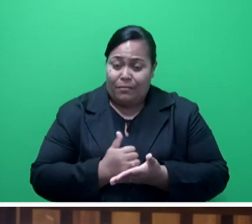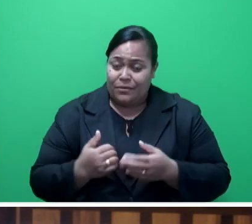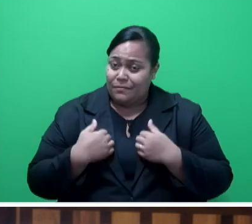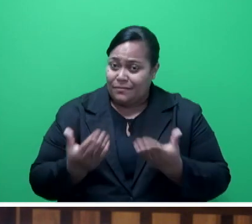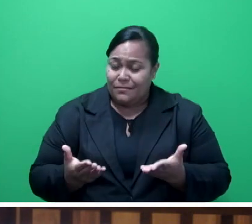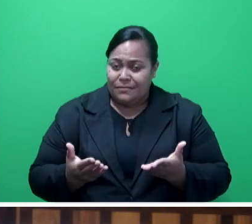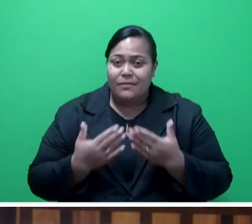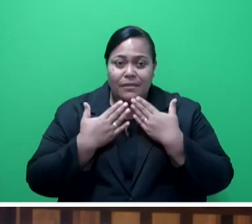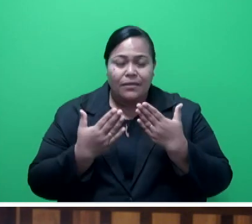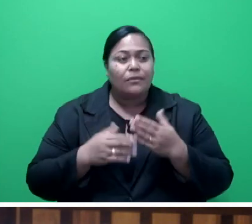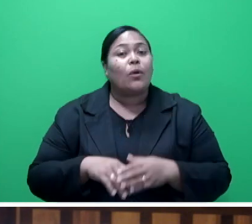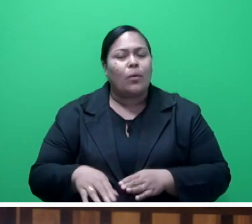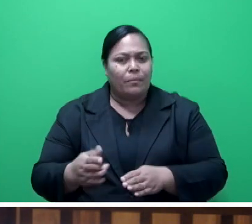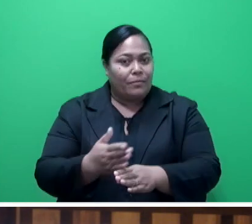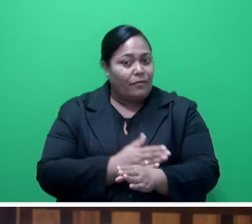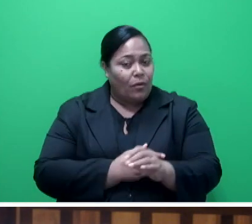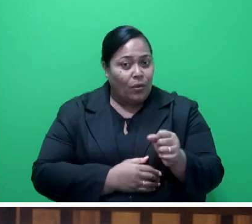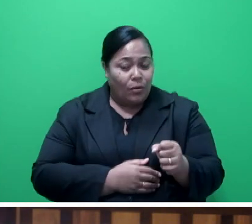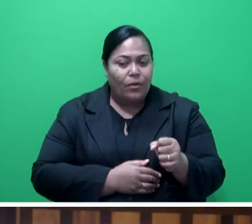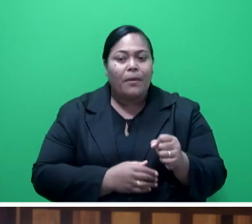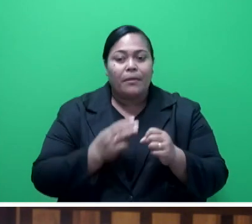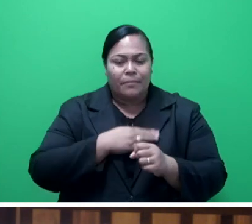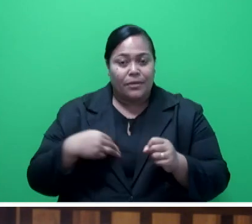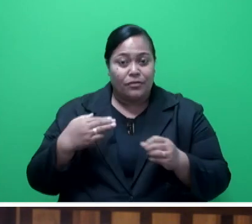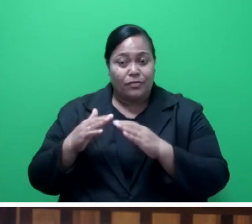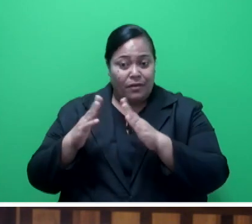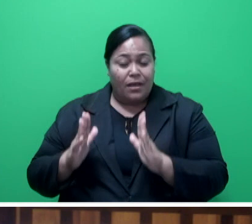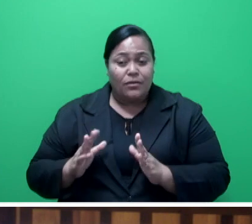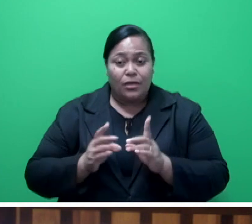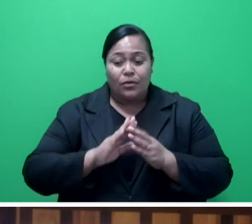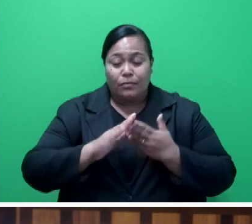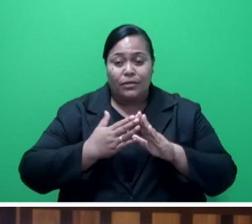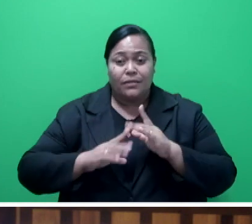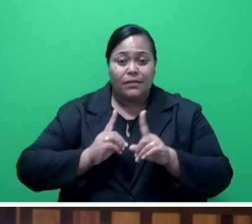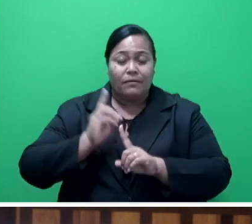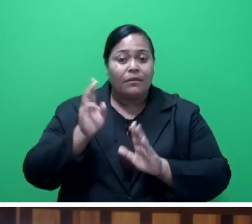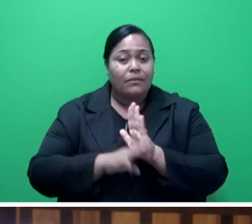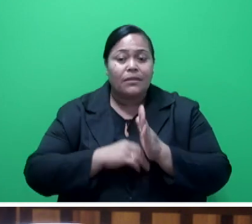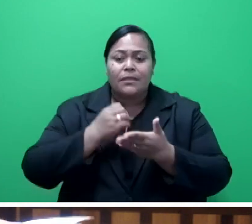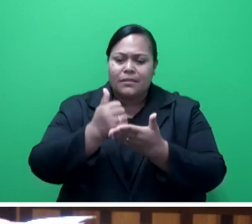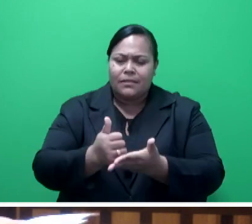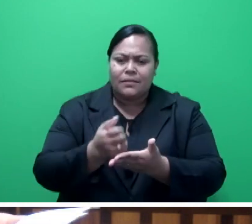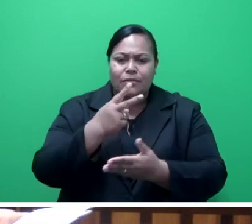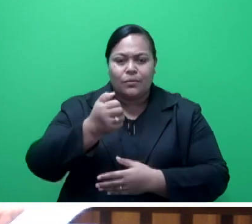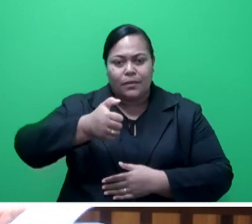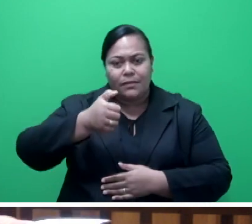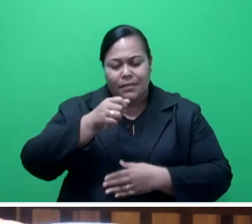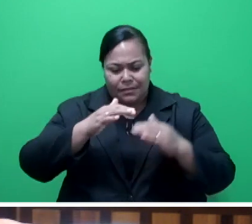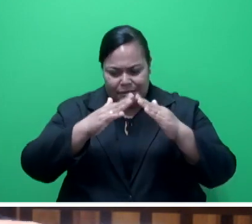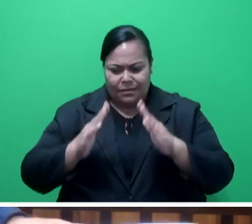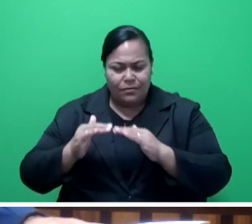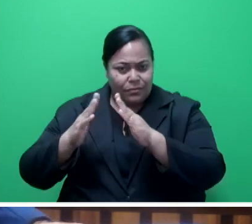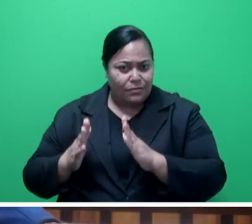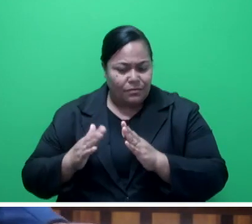just before that, the Ministry of Housing also and Community Development has assisted 26 households in the current year with a total pay